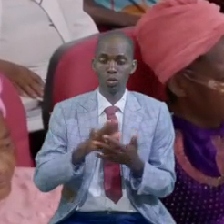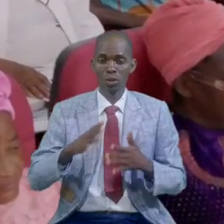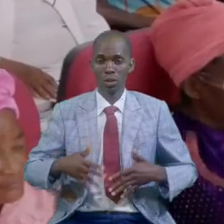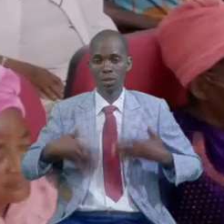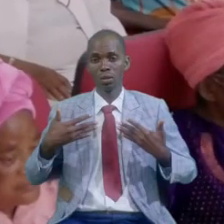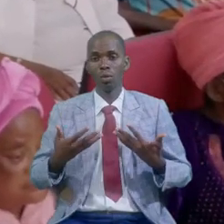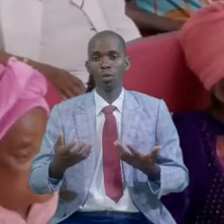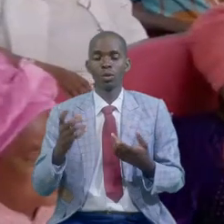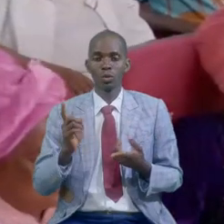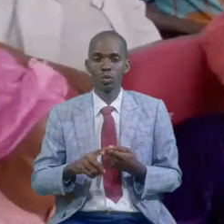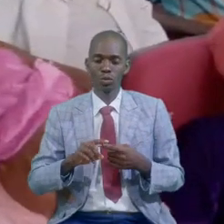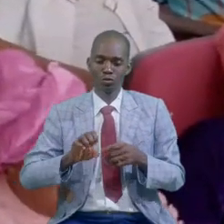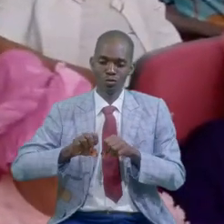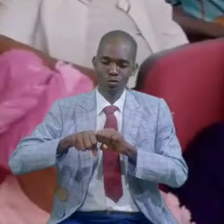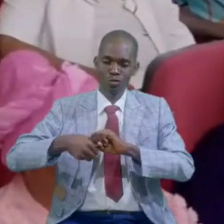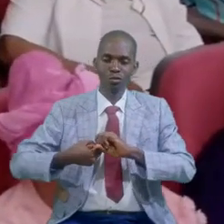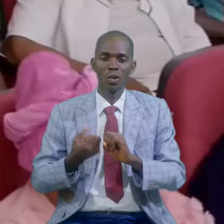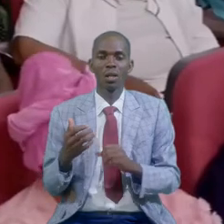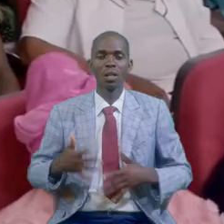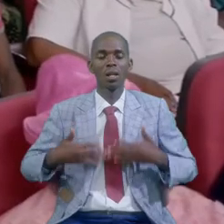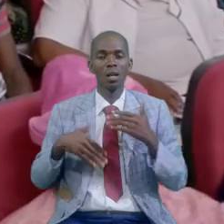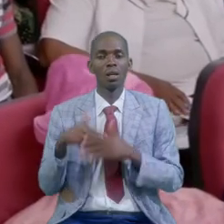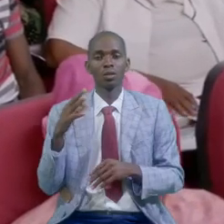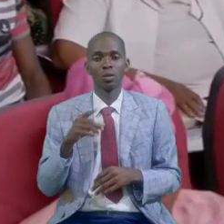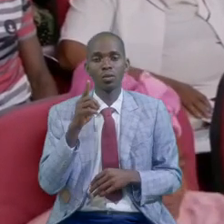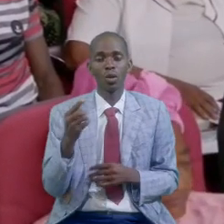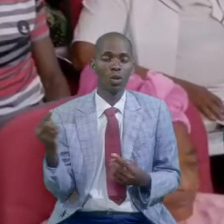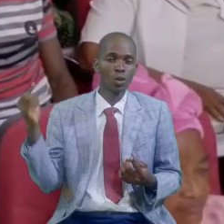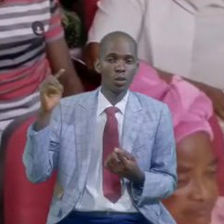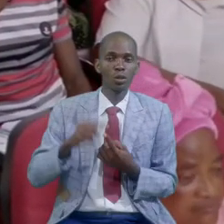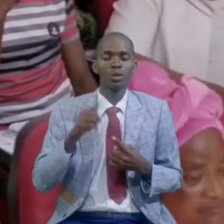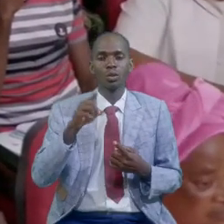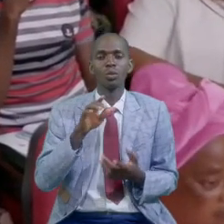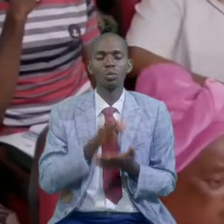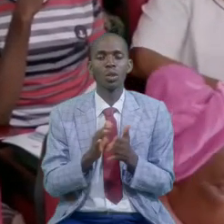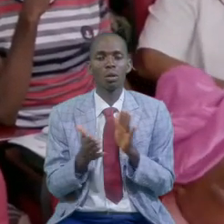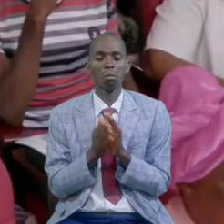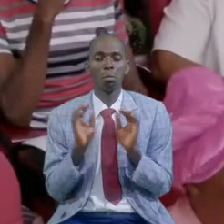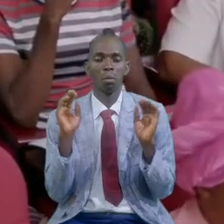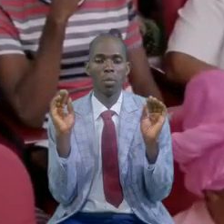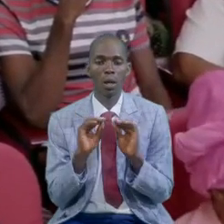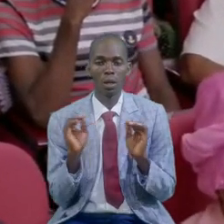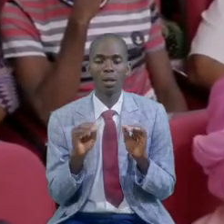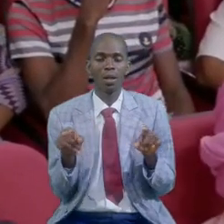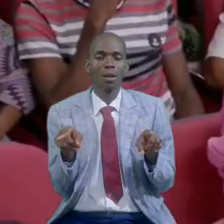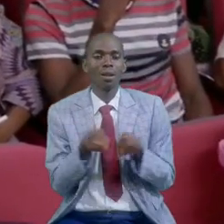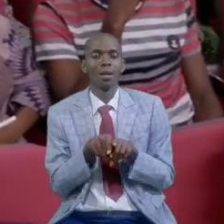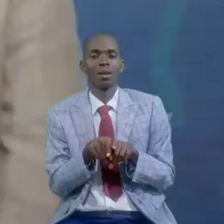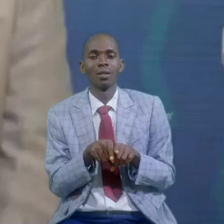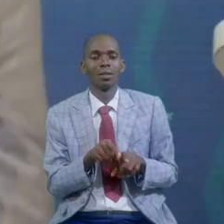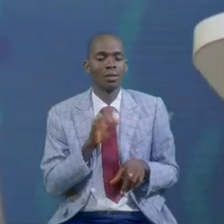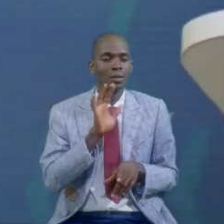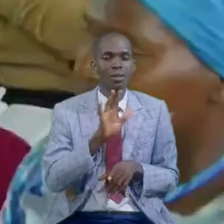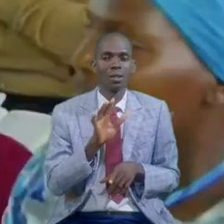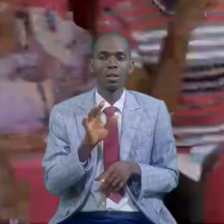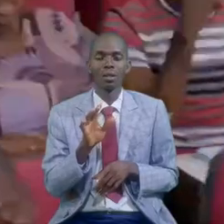Squeeze life out of you. Until you become nothing like their prophets. They